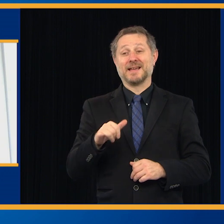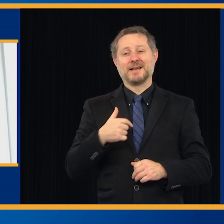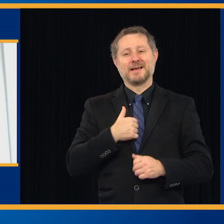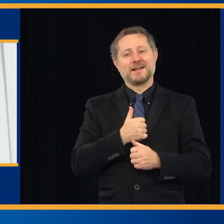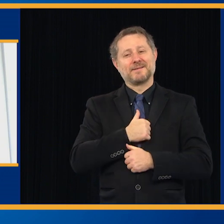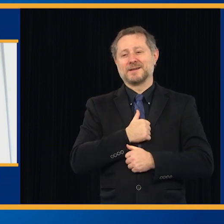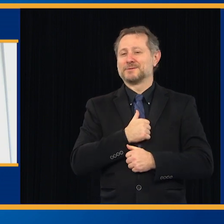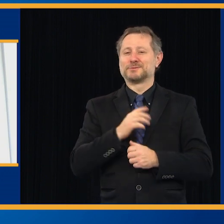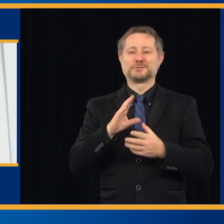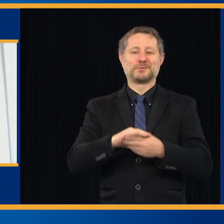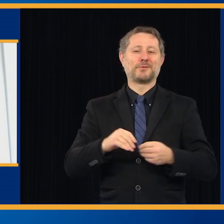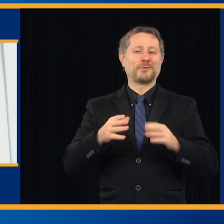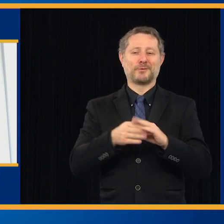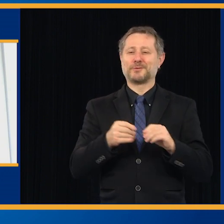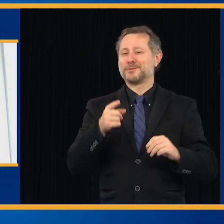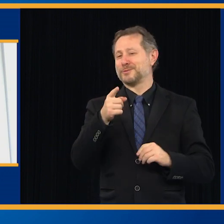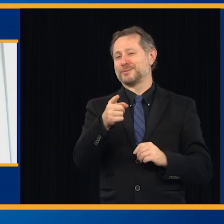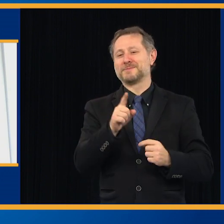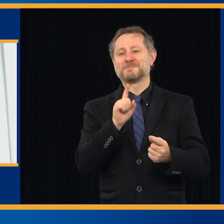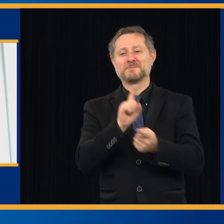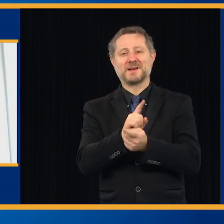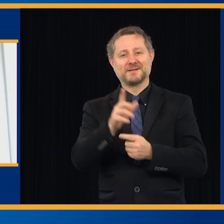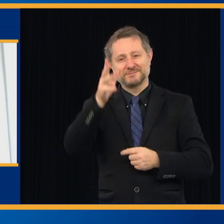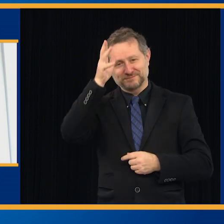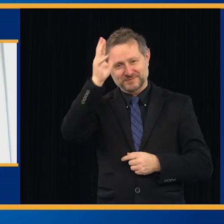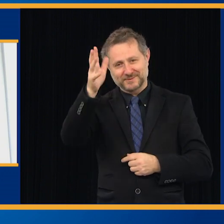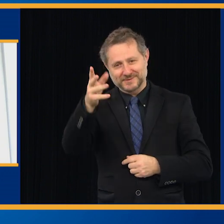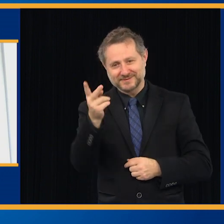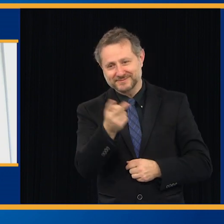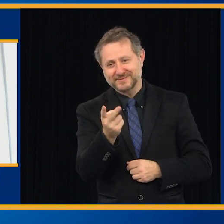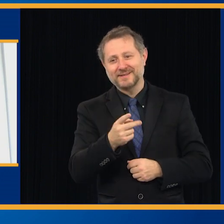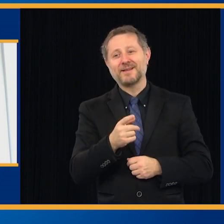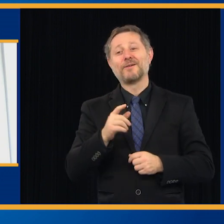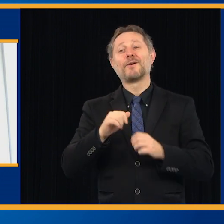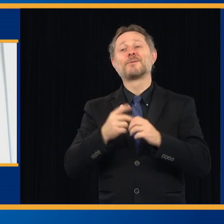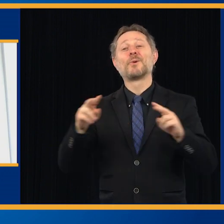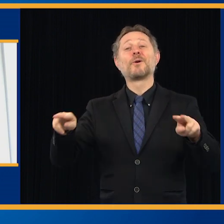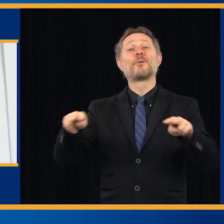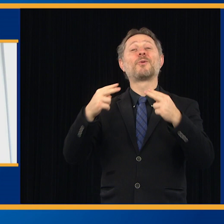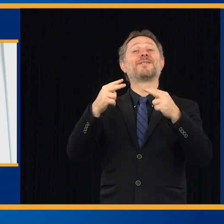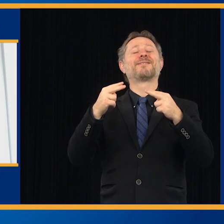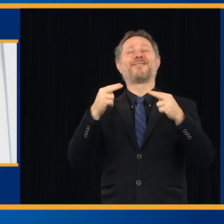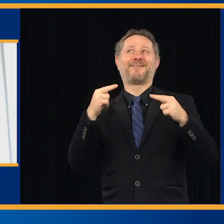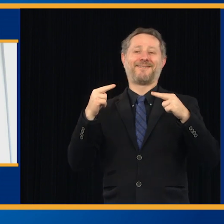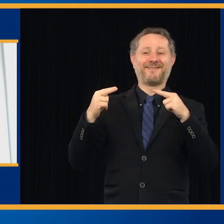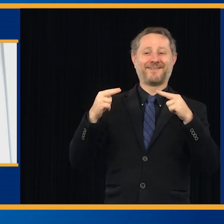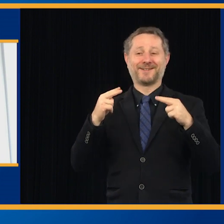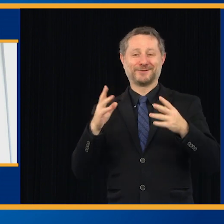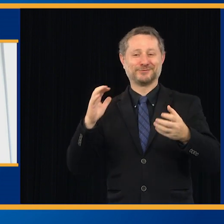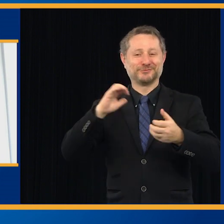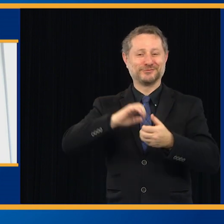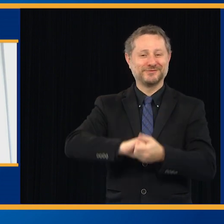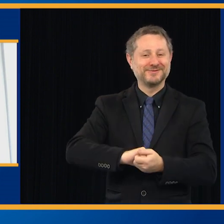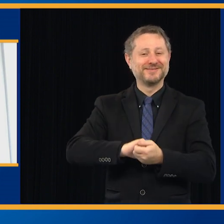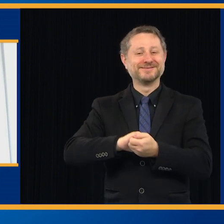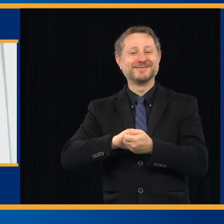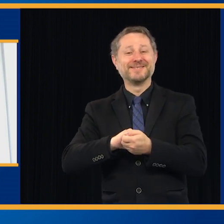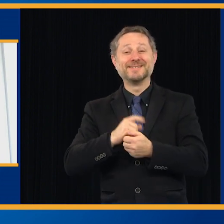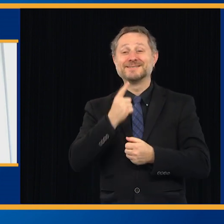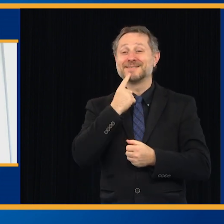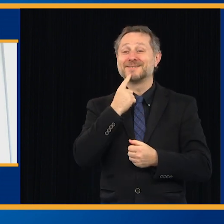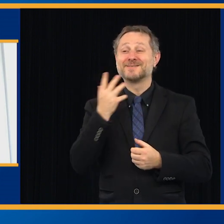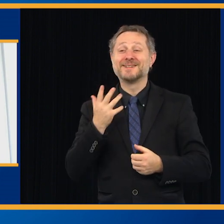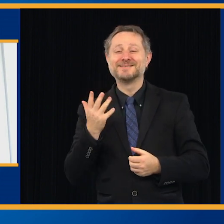about how you met the Pope and how he looked you in the eye, took your hand in his, and he said,